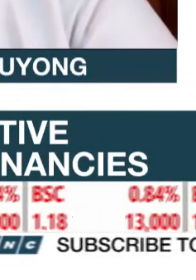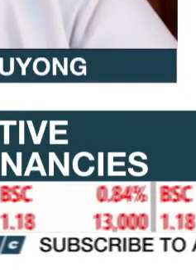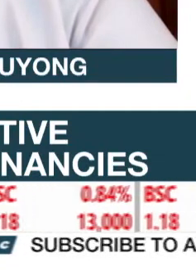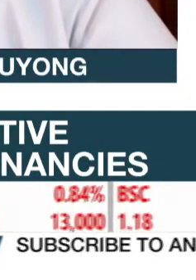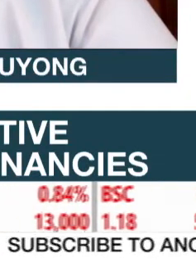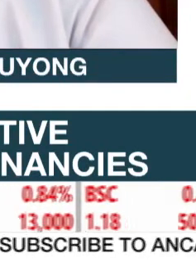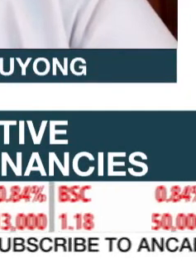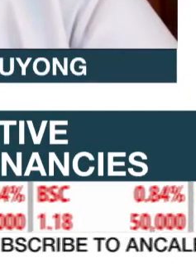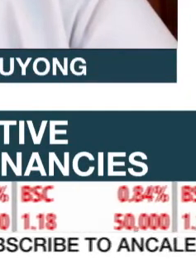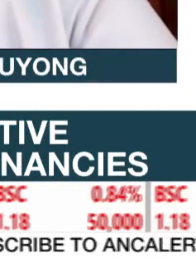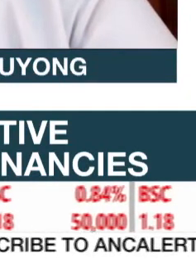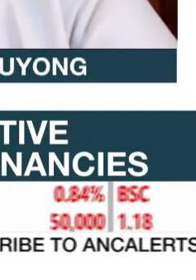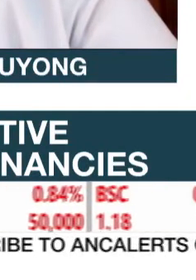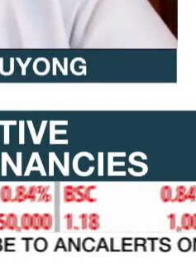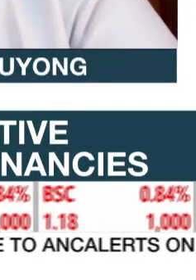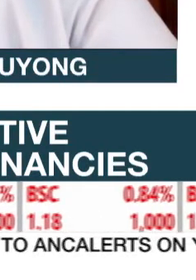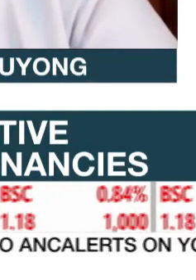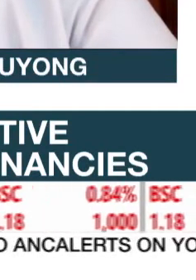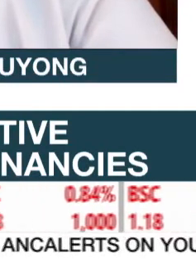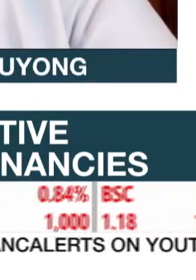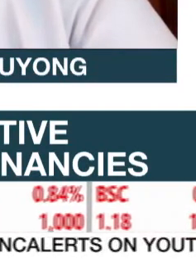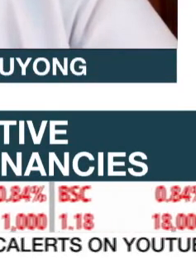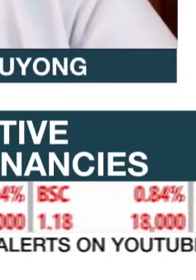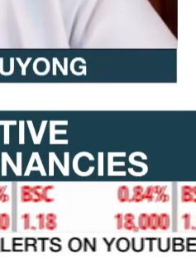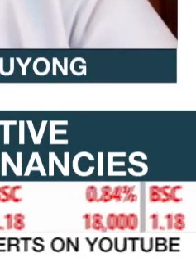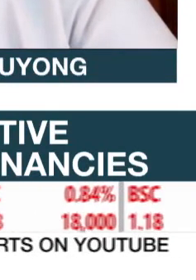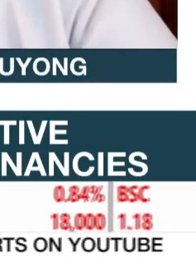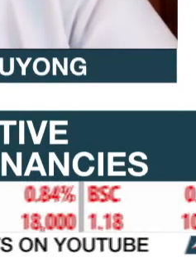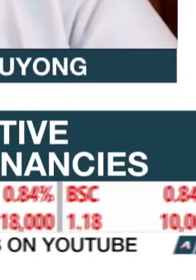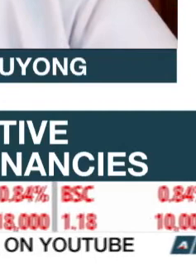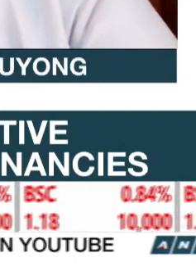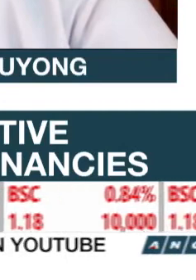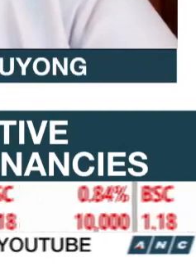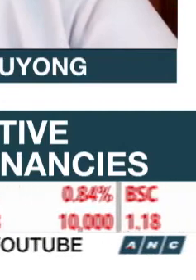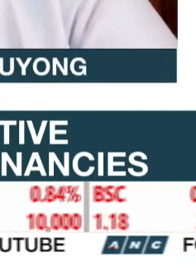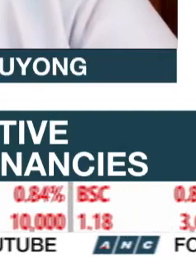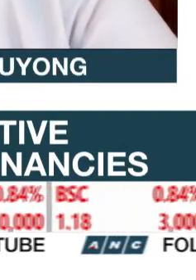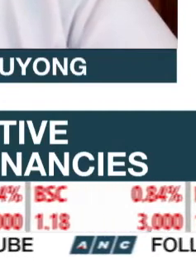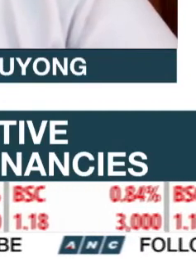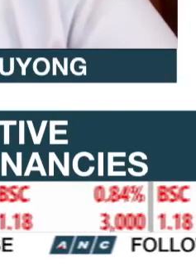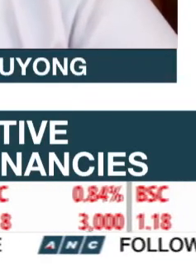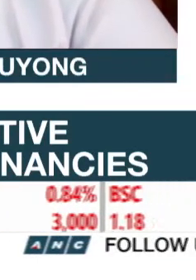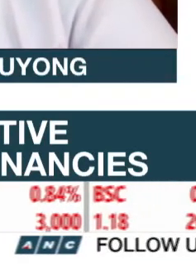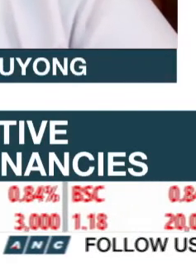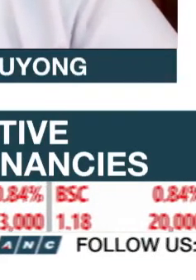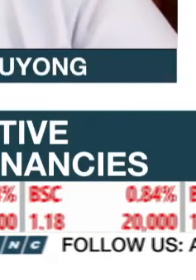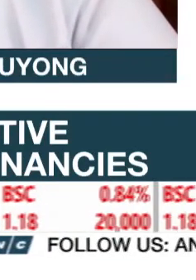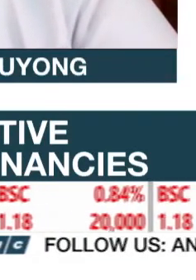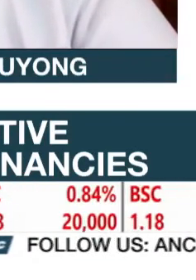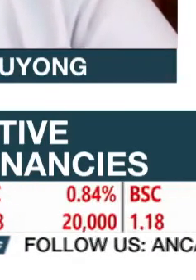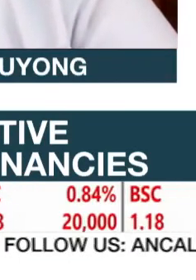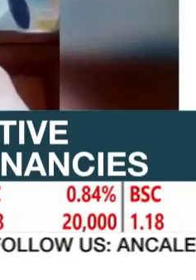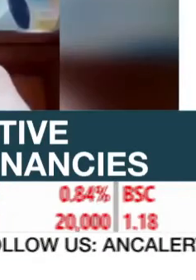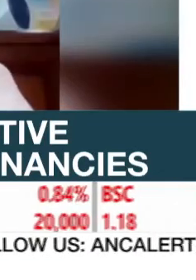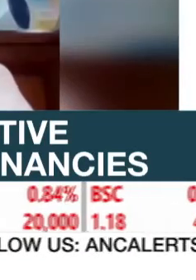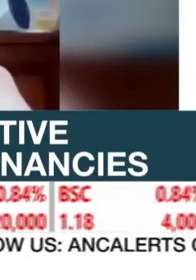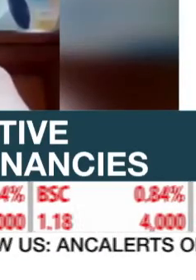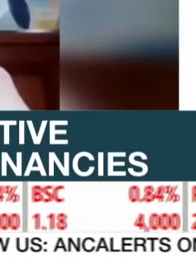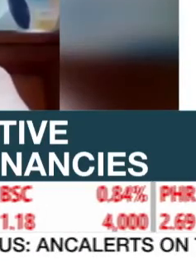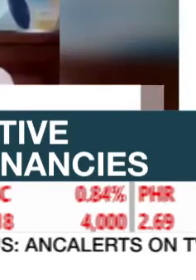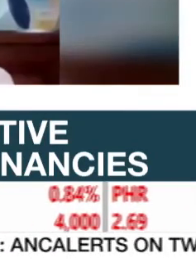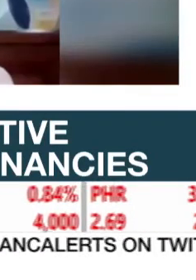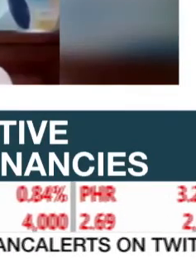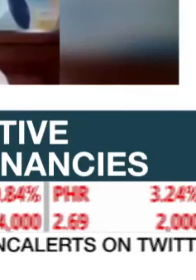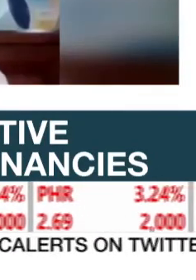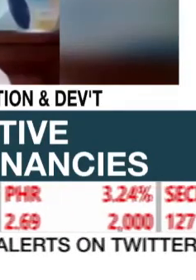want to know, how did we get here? What led us to this situation, Undersecretary? Well, there has been